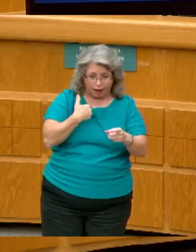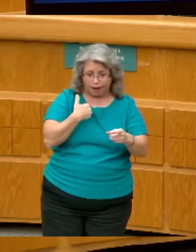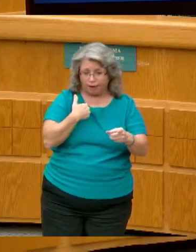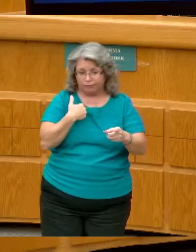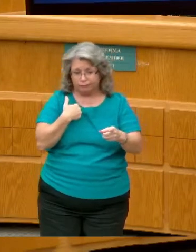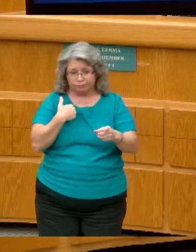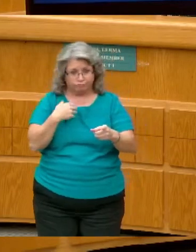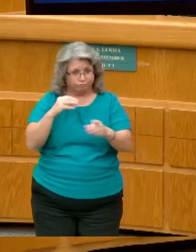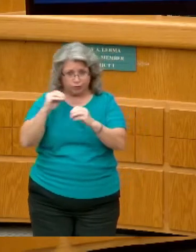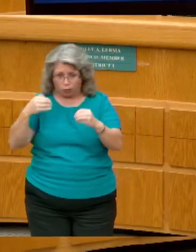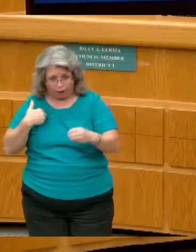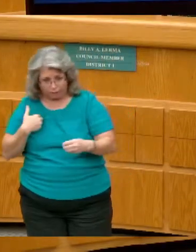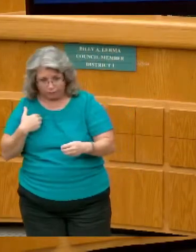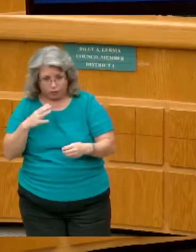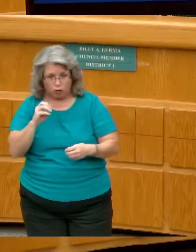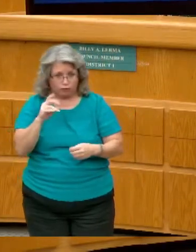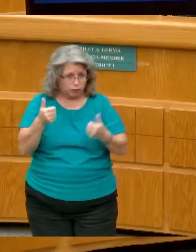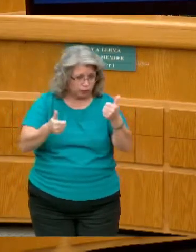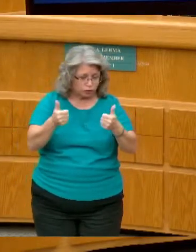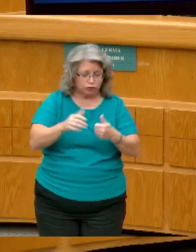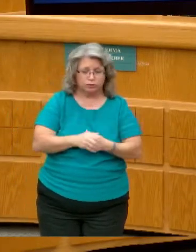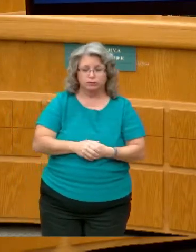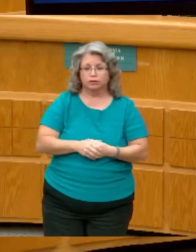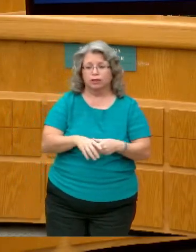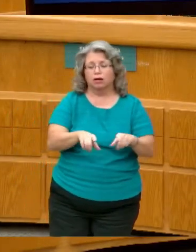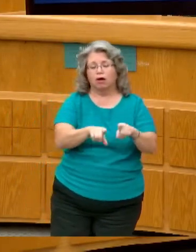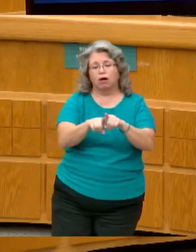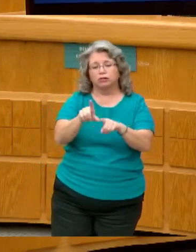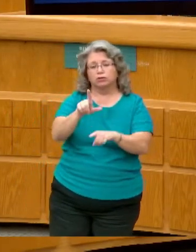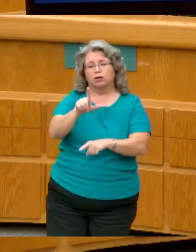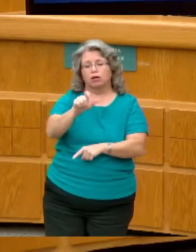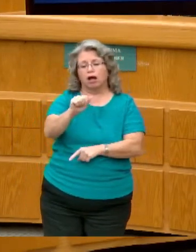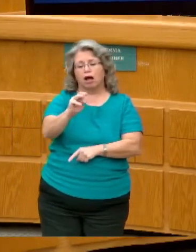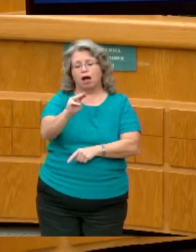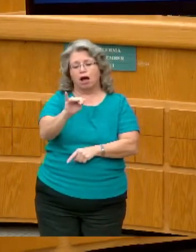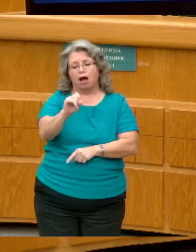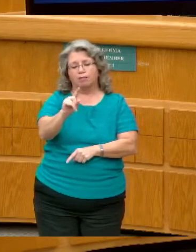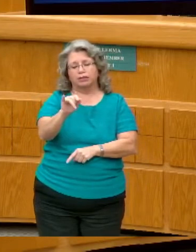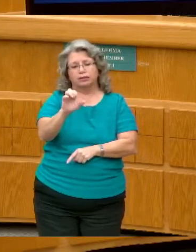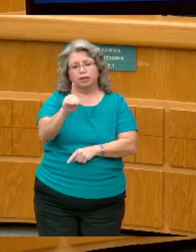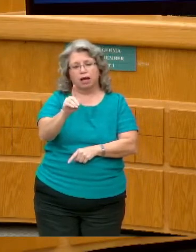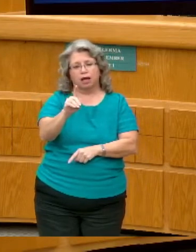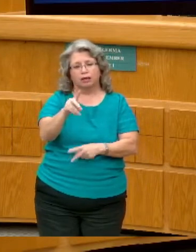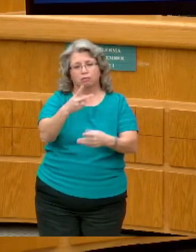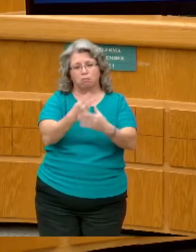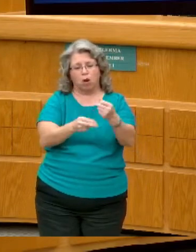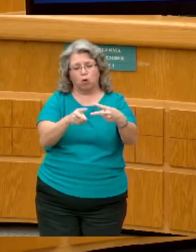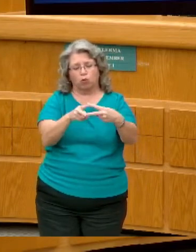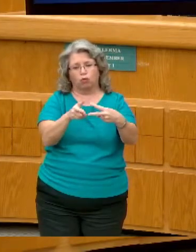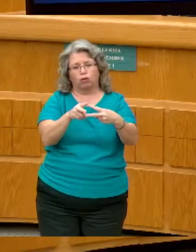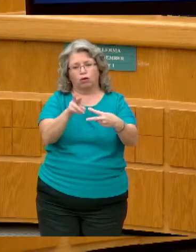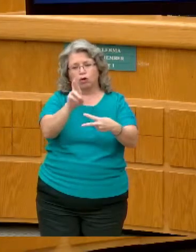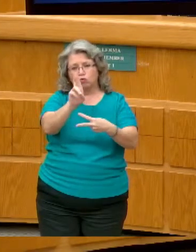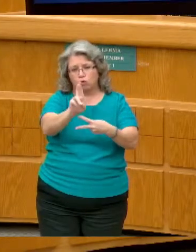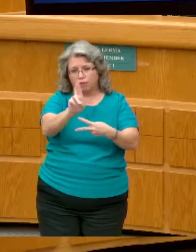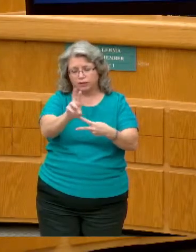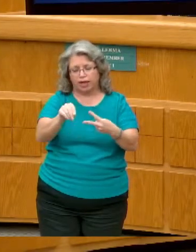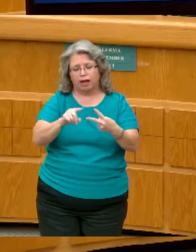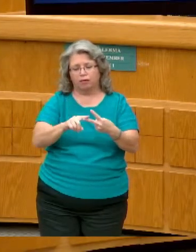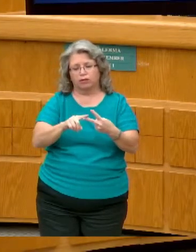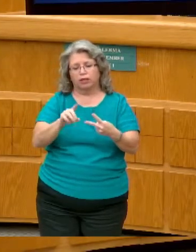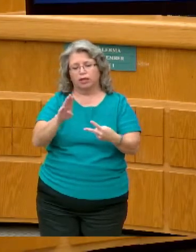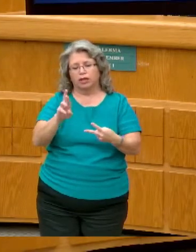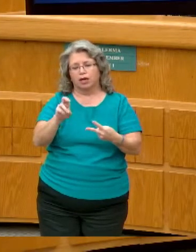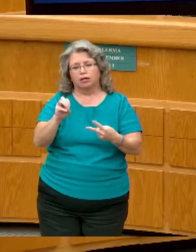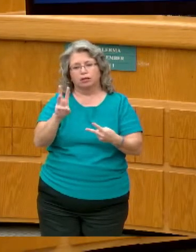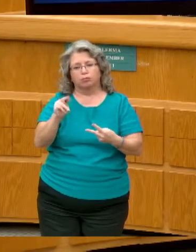also Amistad at both Robstown and on the South Brownlee Boulevard is also still testing, but you do